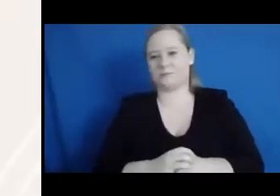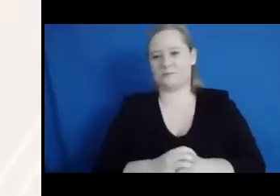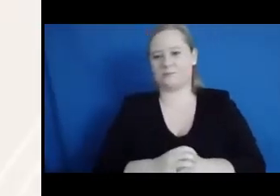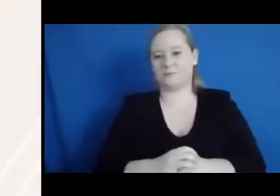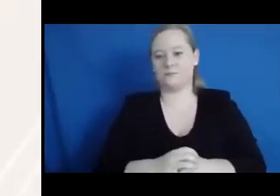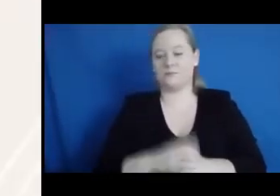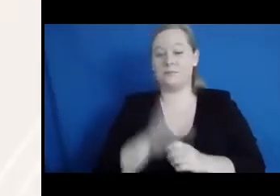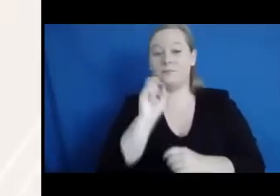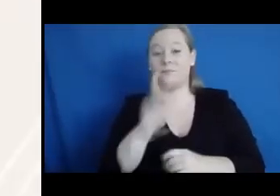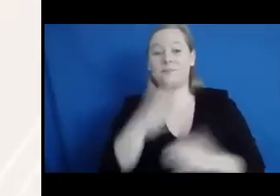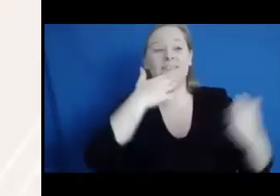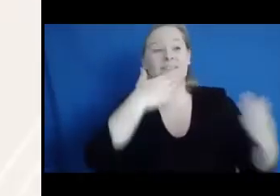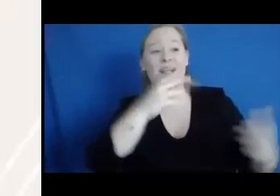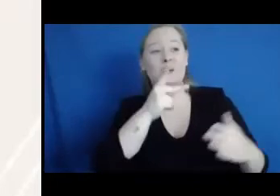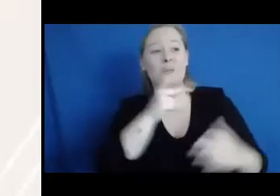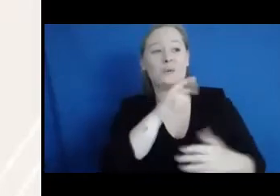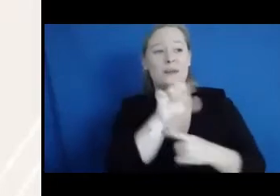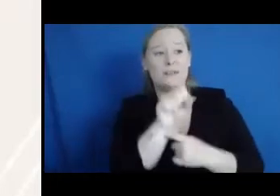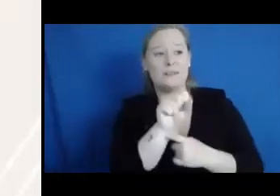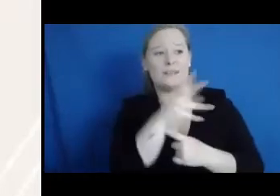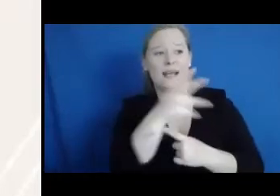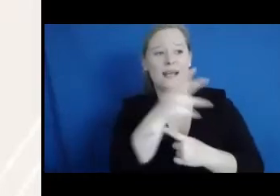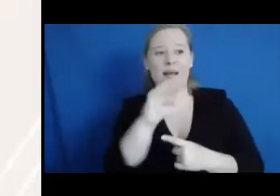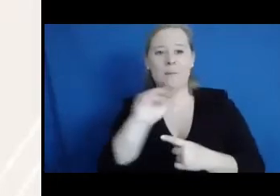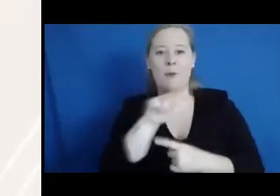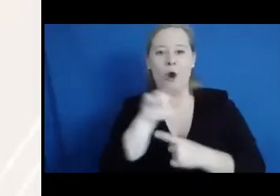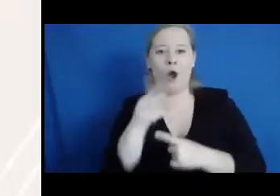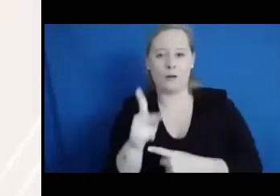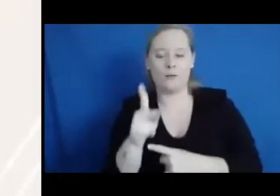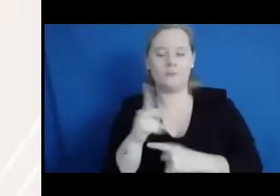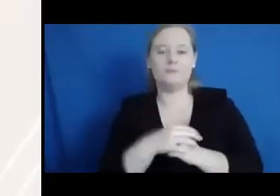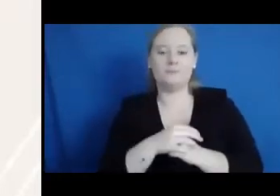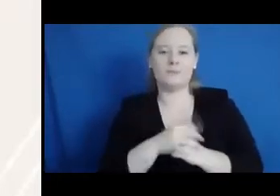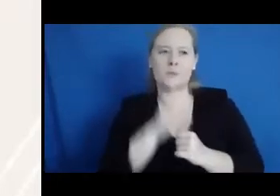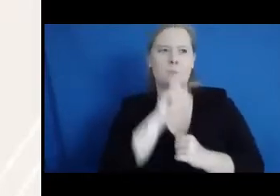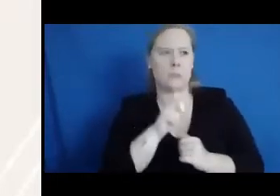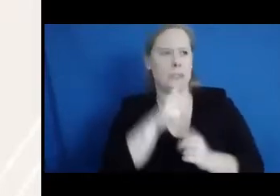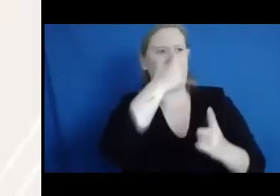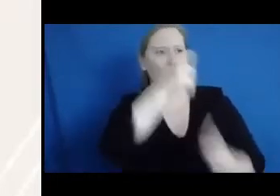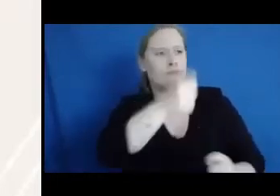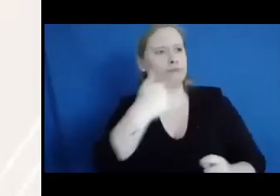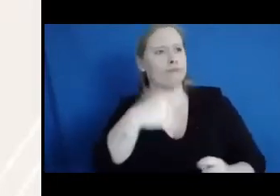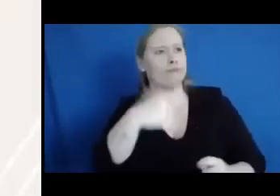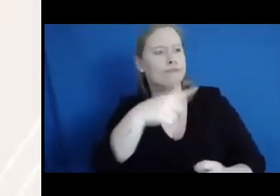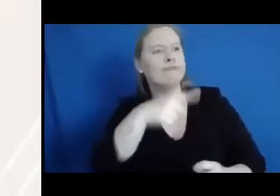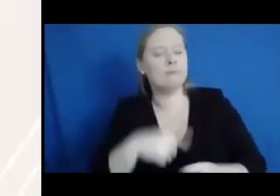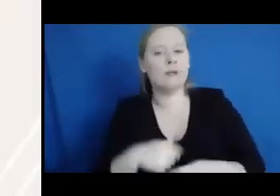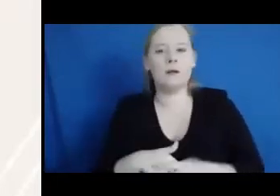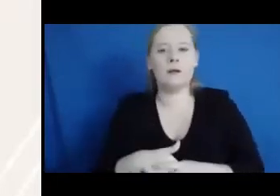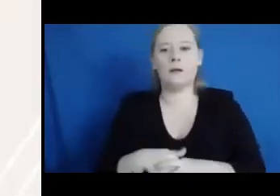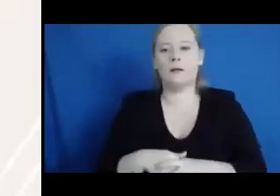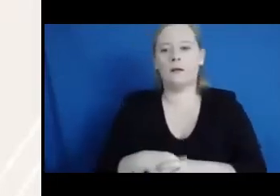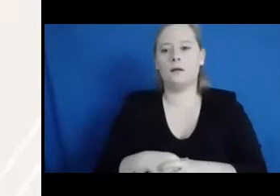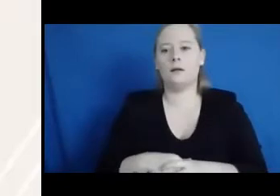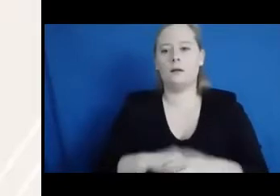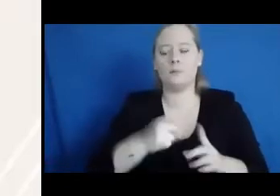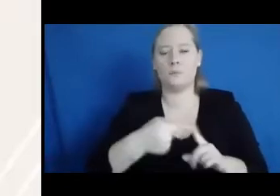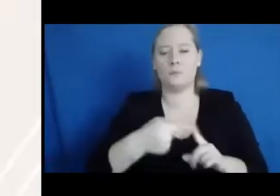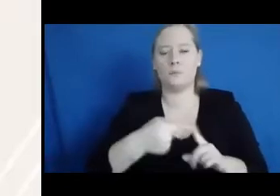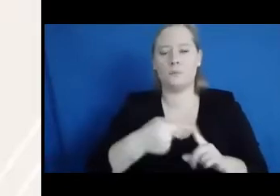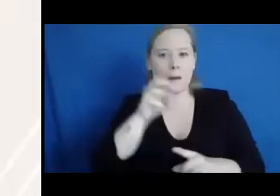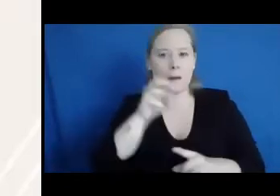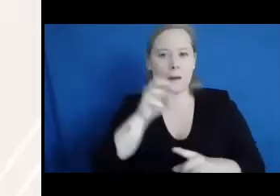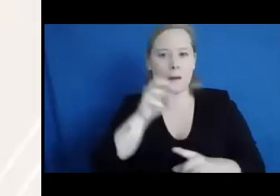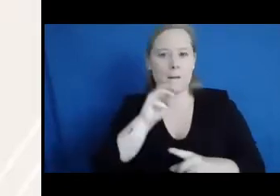Okay, thanks, Chris and Mark. Chris, that was very interesting, and I think when you hear my talk later